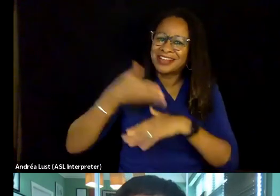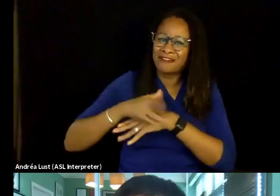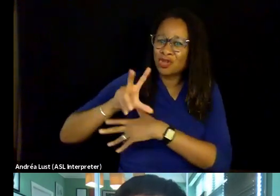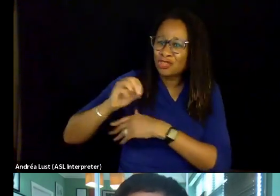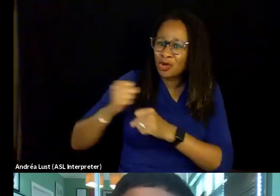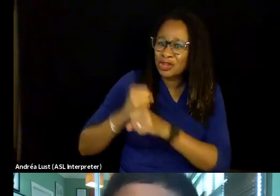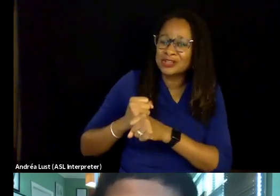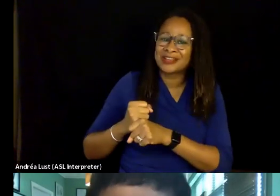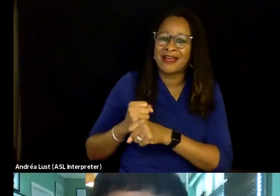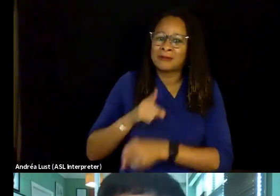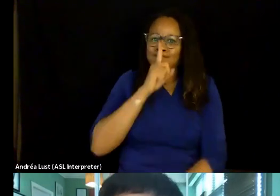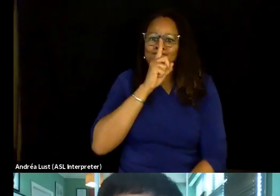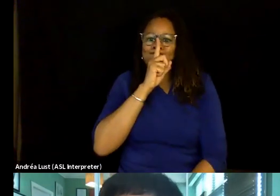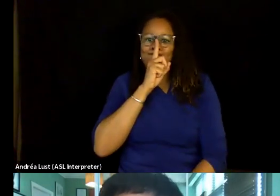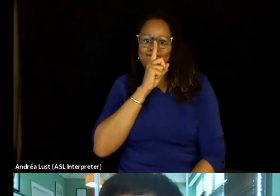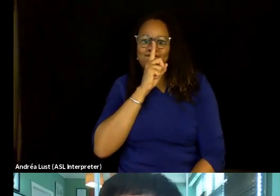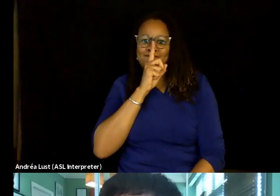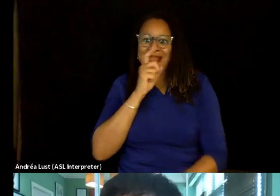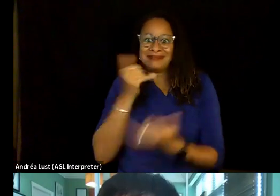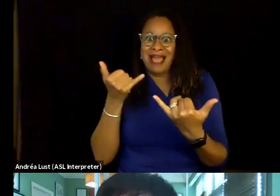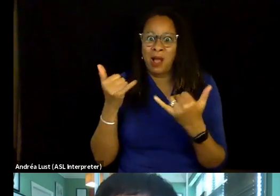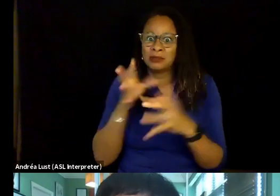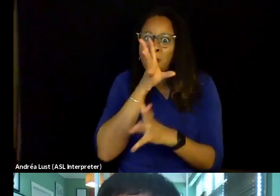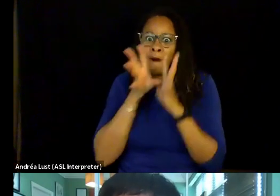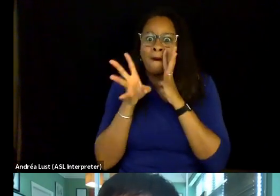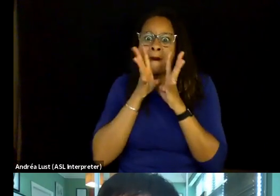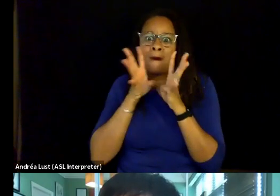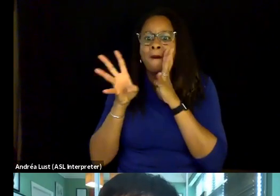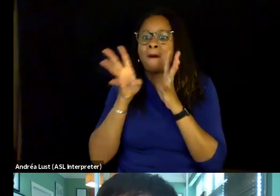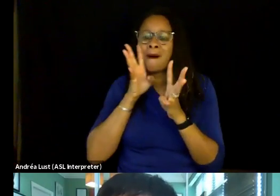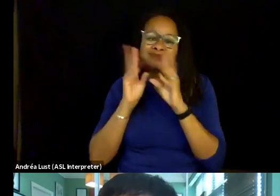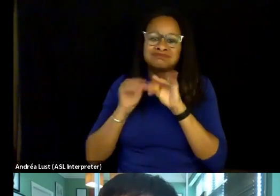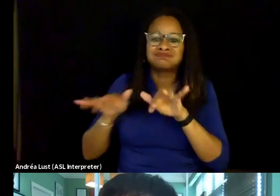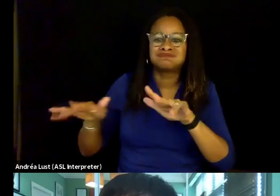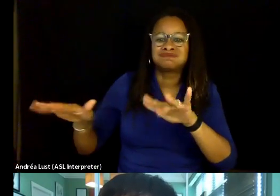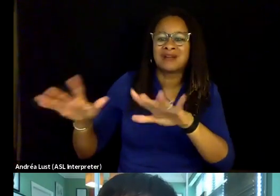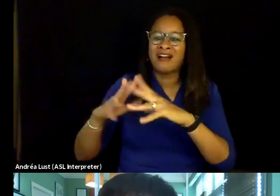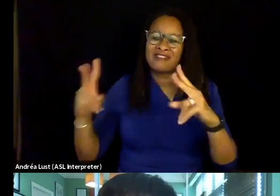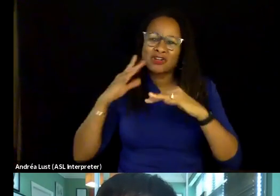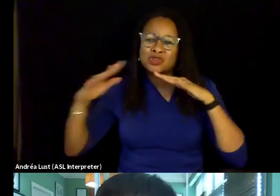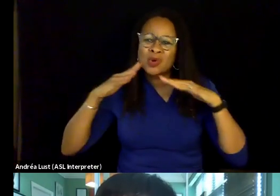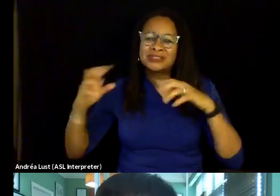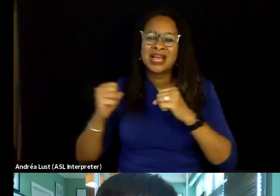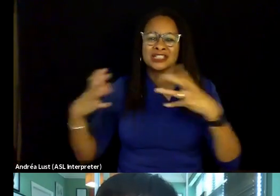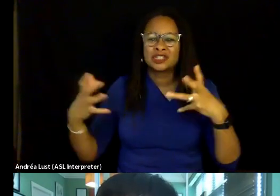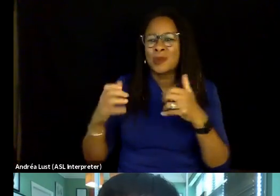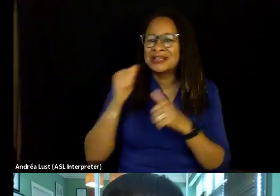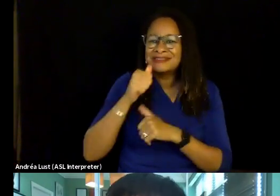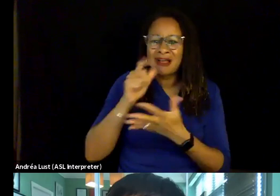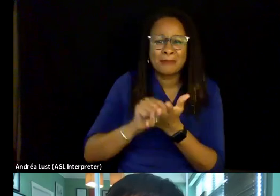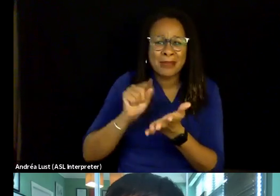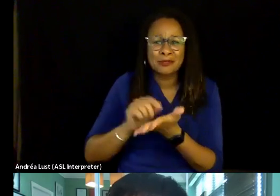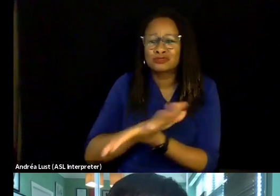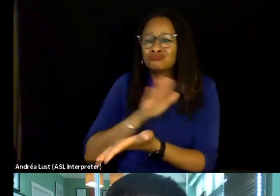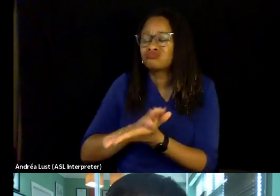of not being able to talk, suddenly everyone's like talking. It was, of course, really noisy. There were so many daily papers and